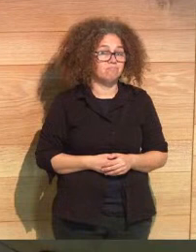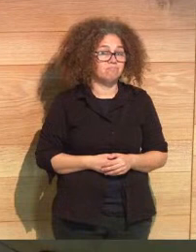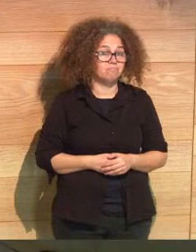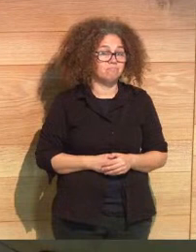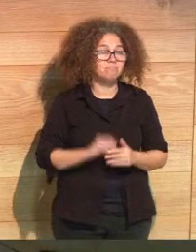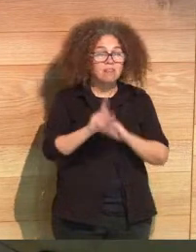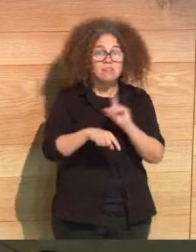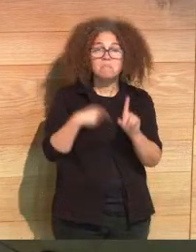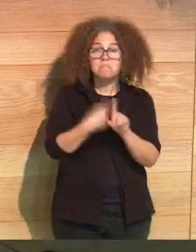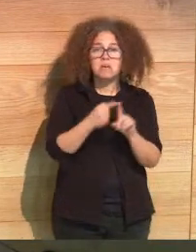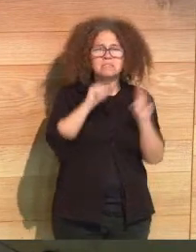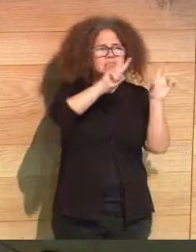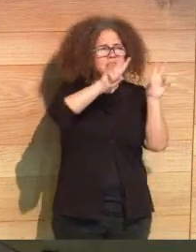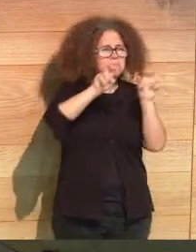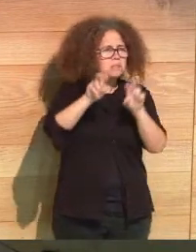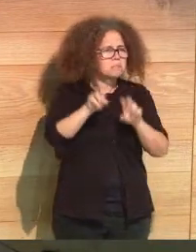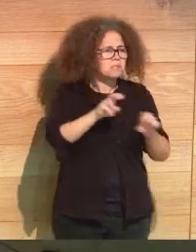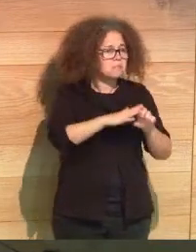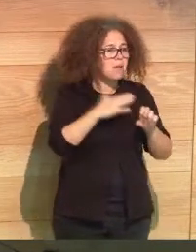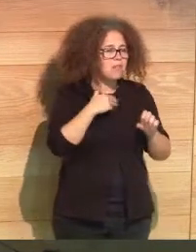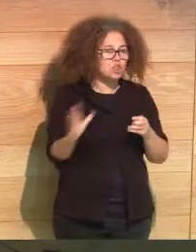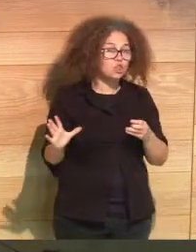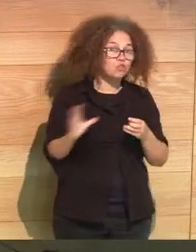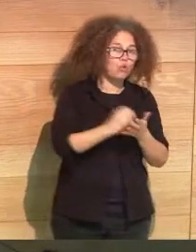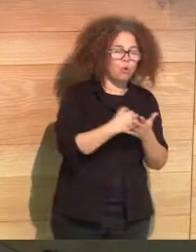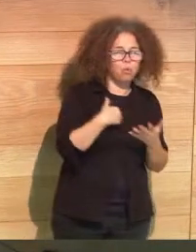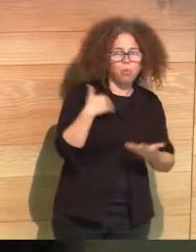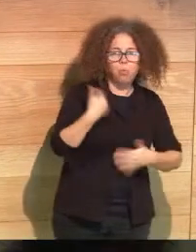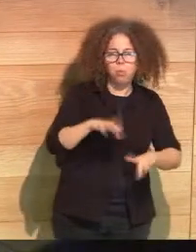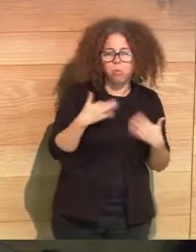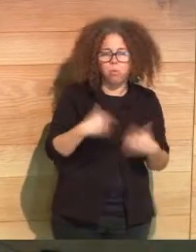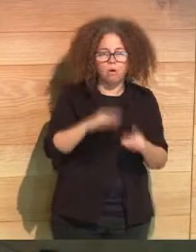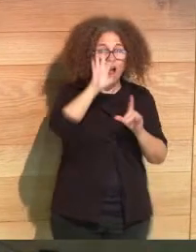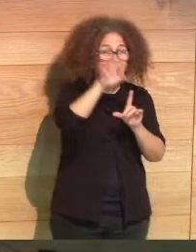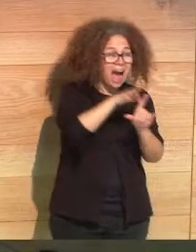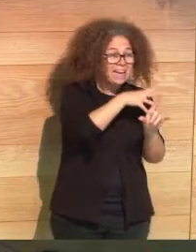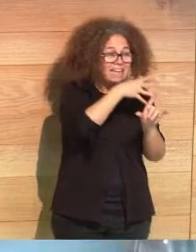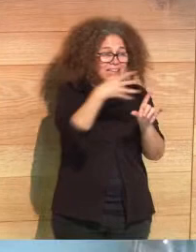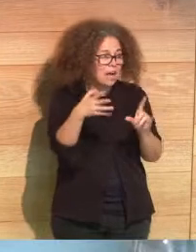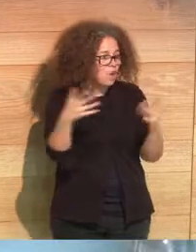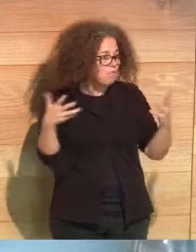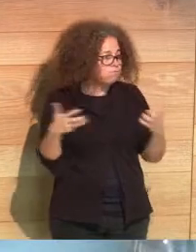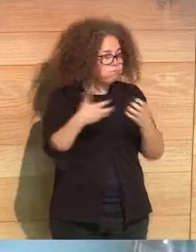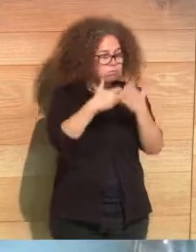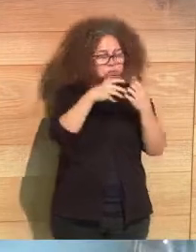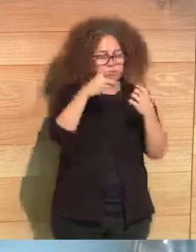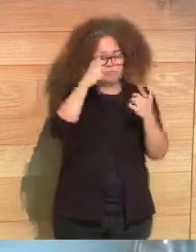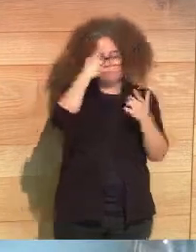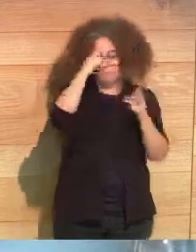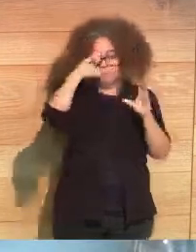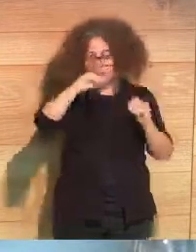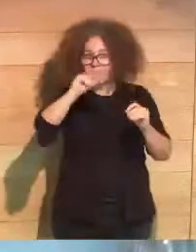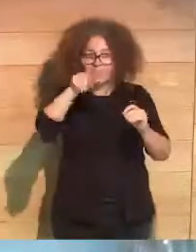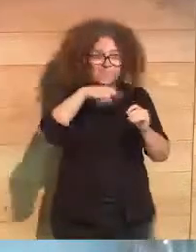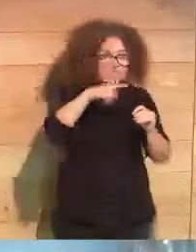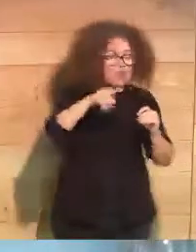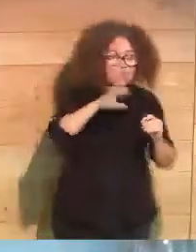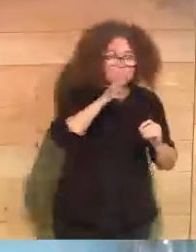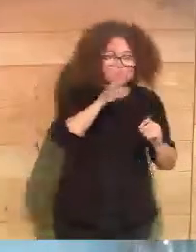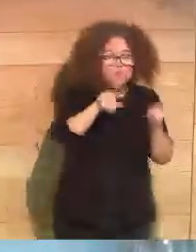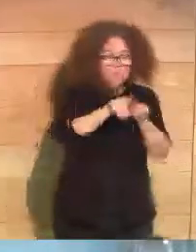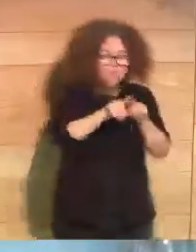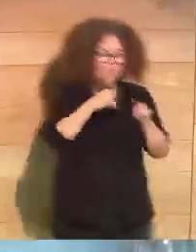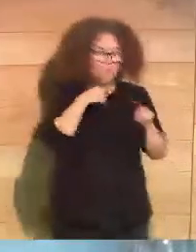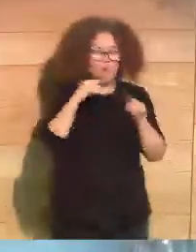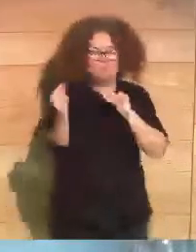everything that, well, the agenda that we've had to set after the pandemic has enabled us to have a very happy